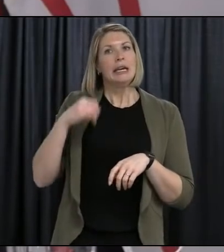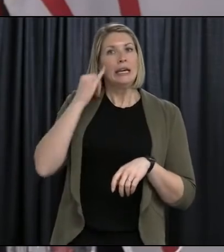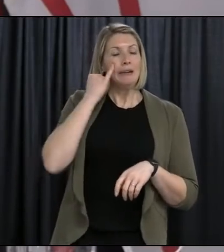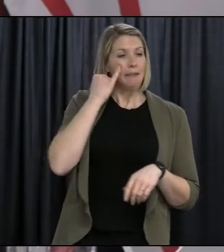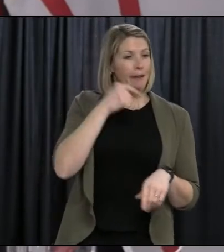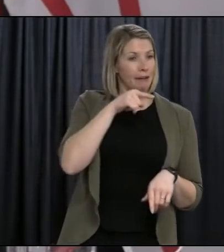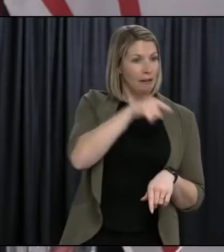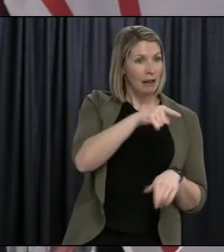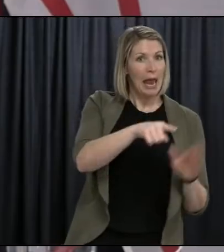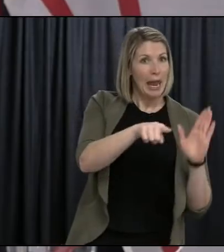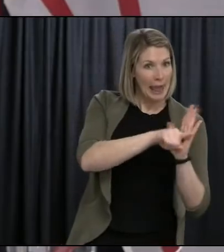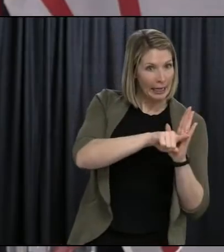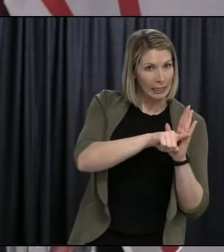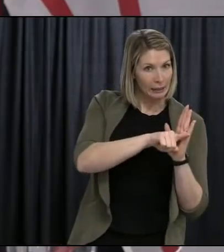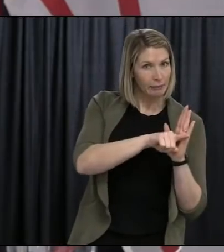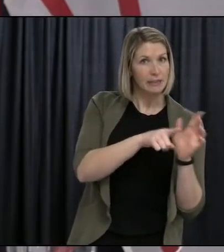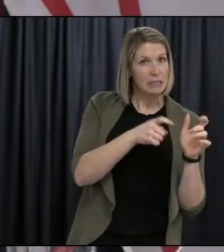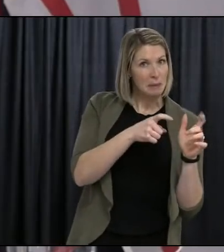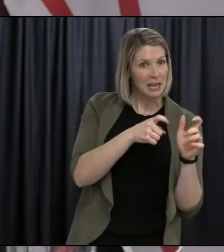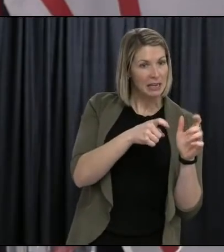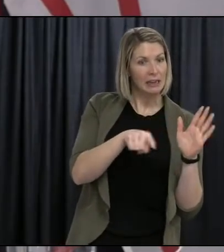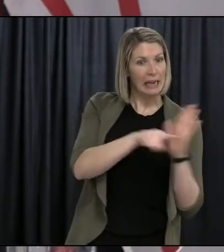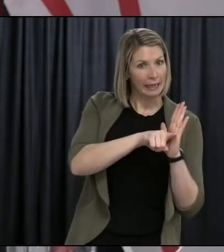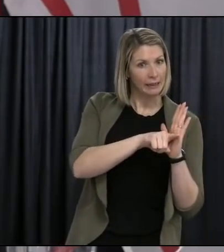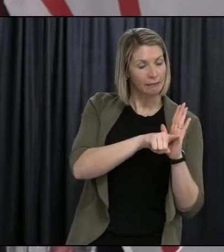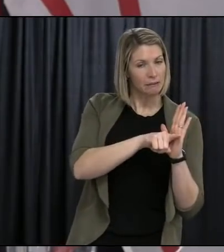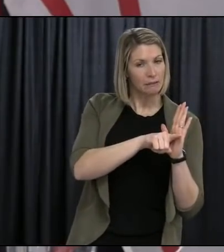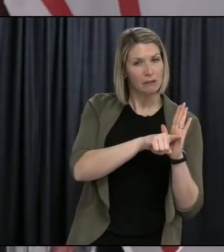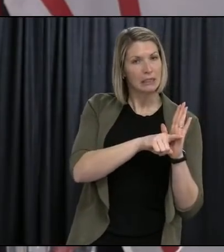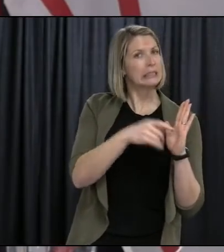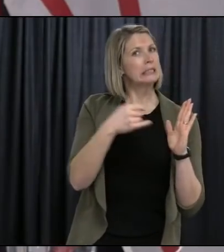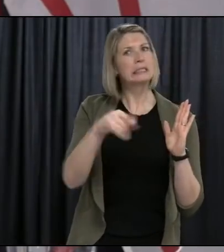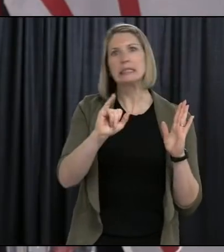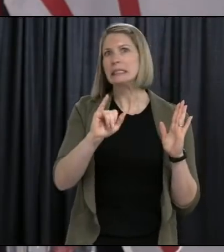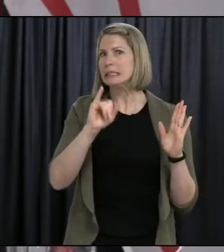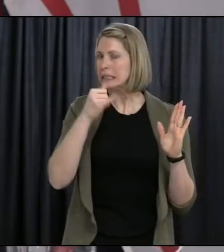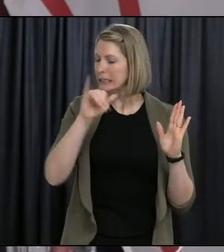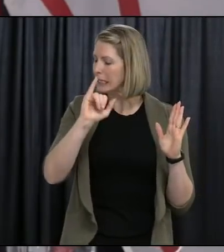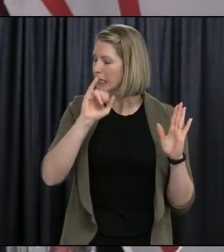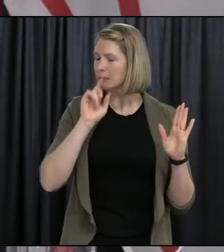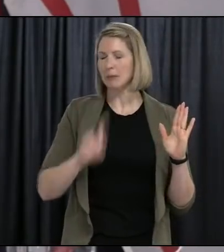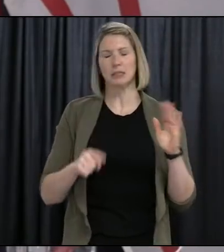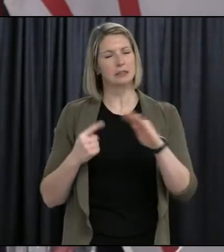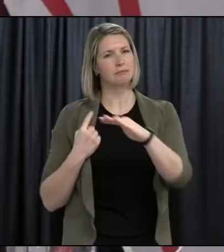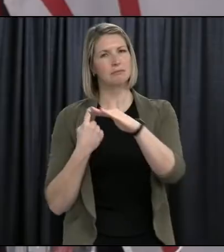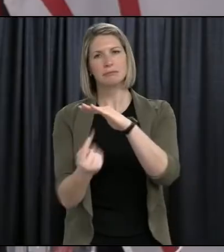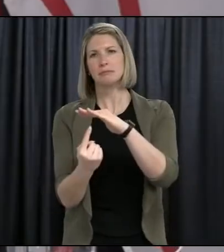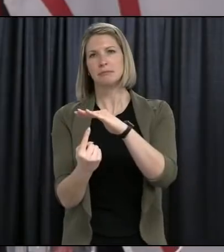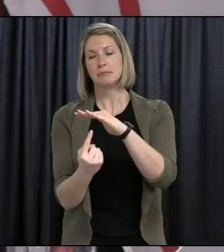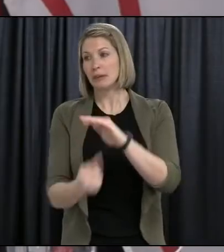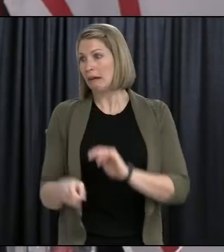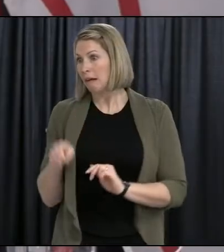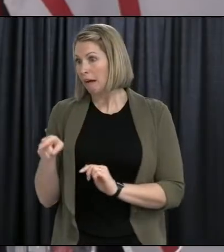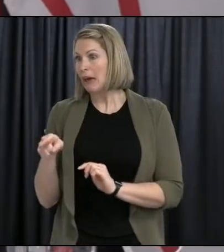for results, but just be patient and follow the rules, and we will allow public health to do their